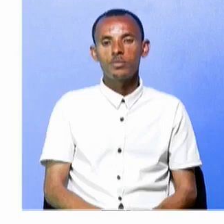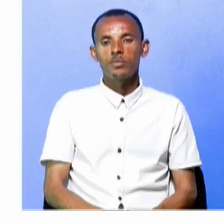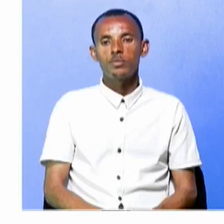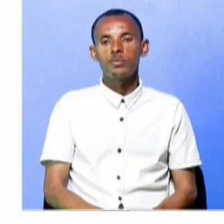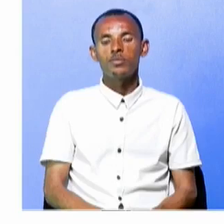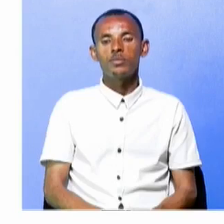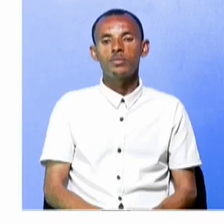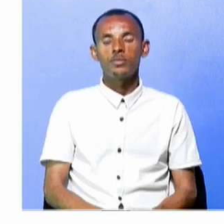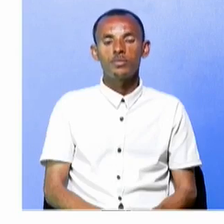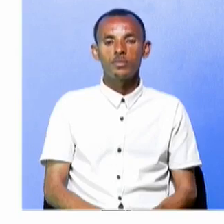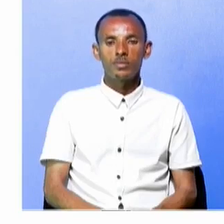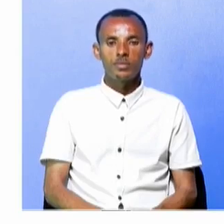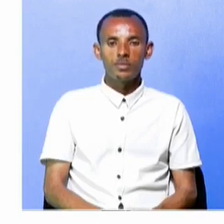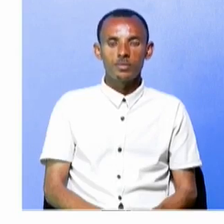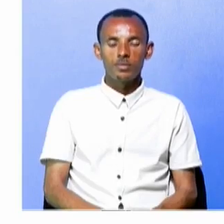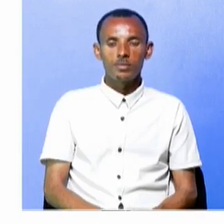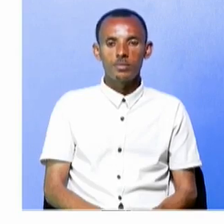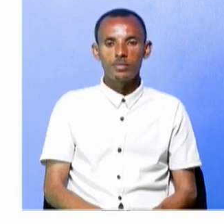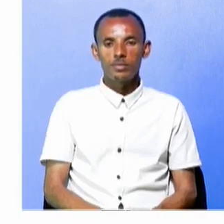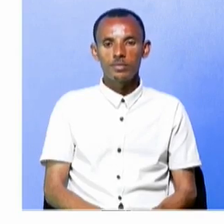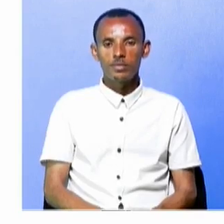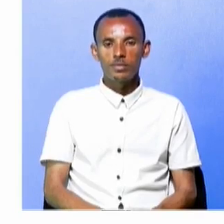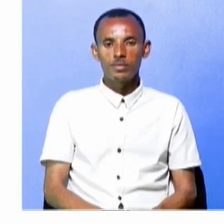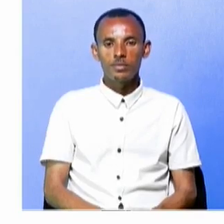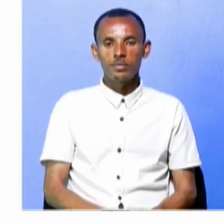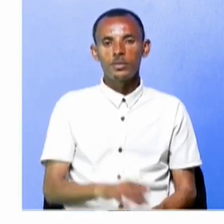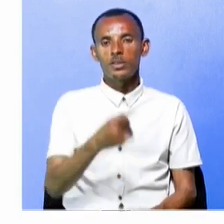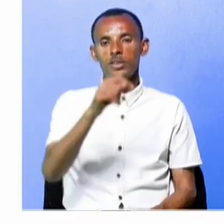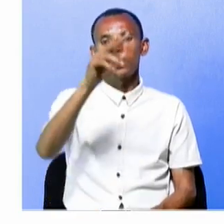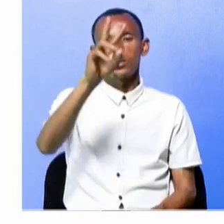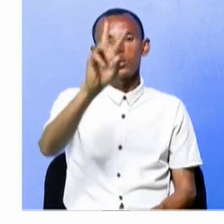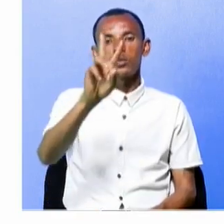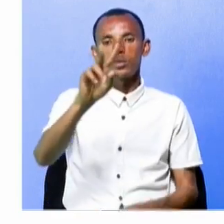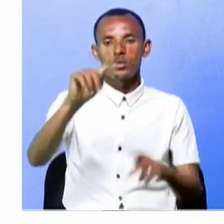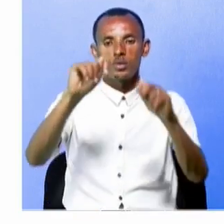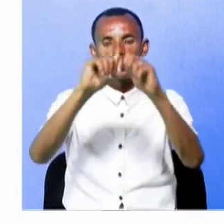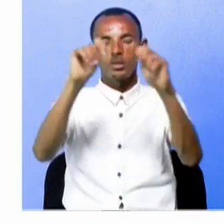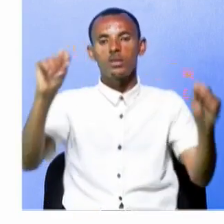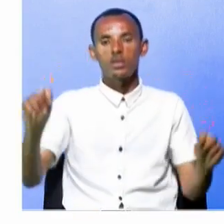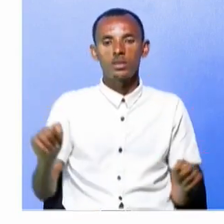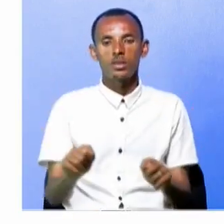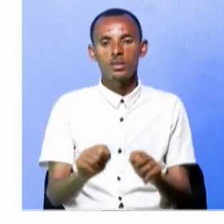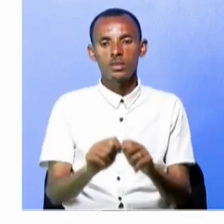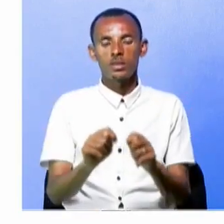areas of the two triangles.